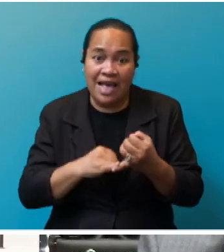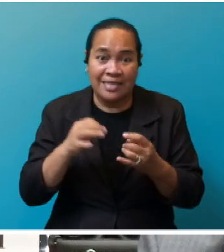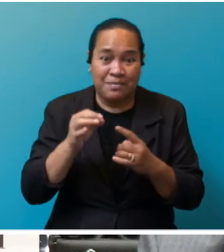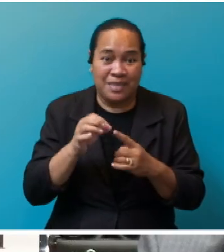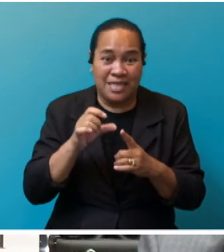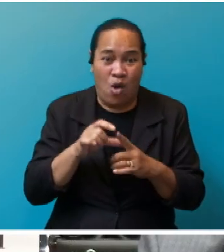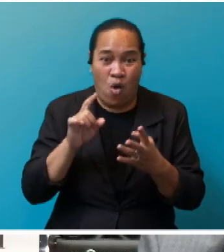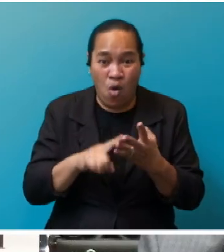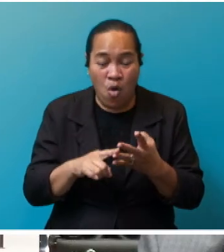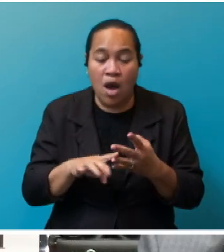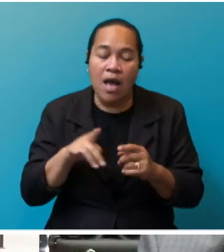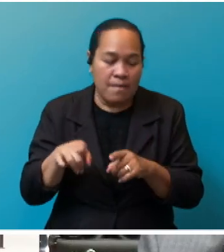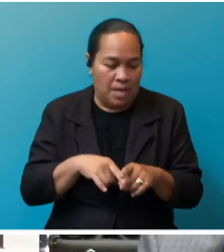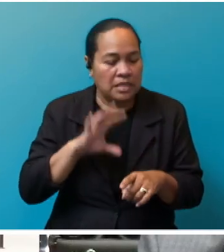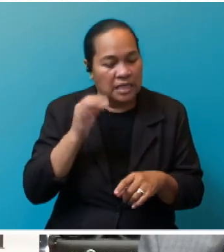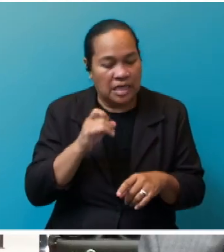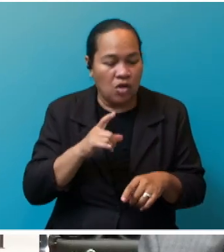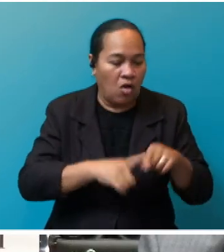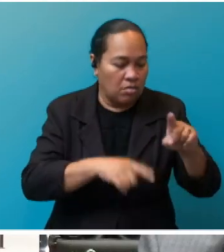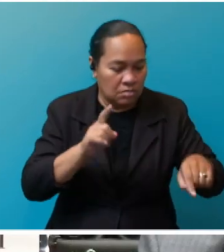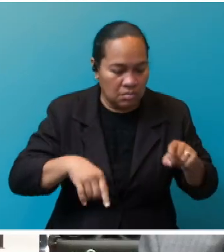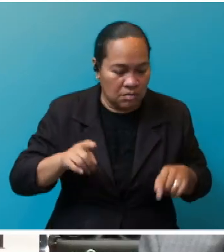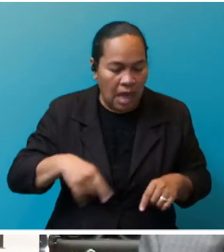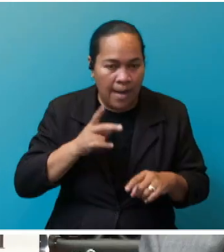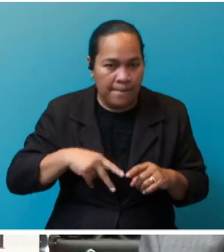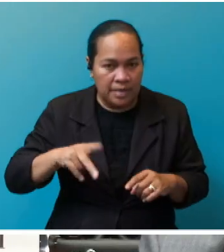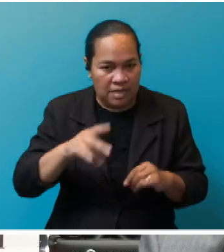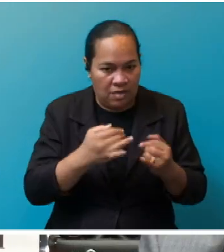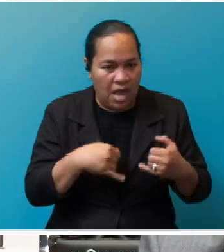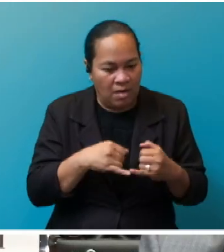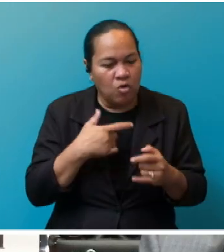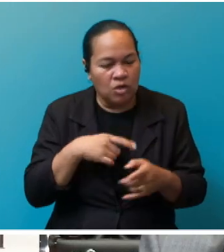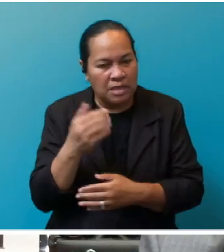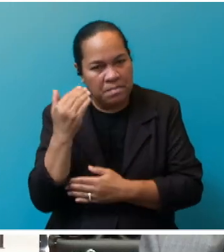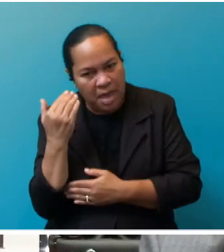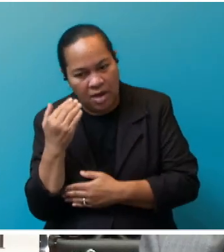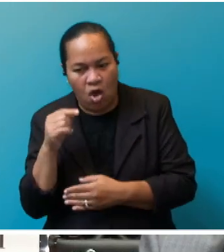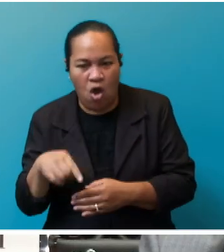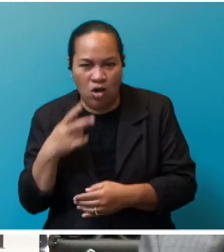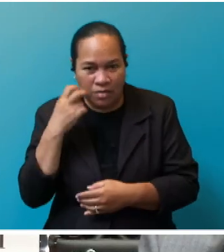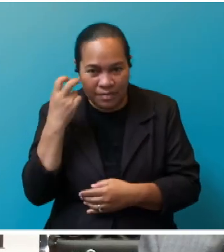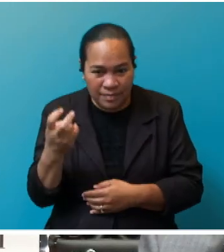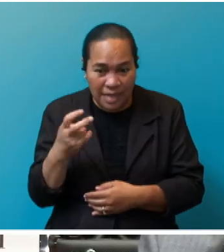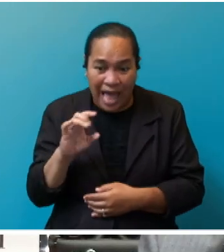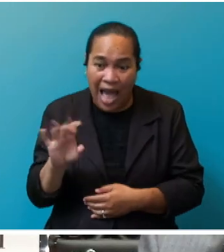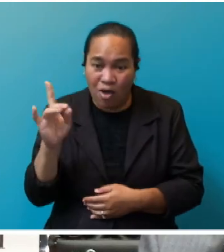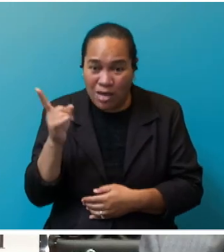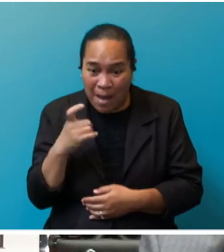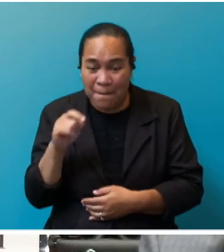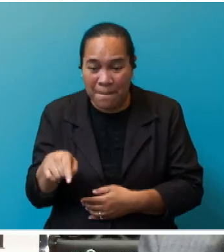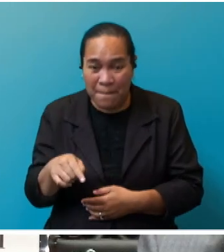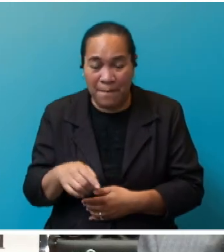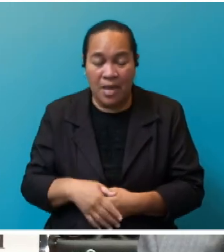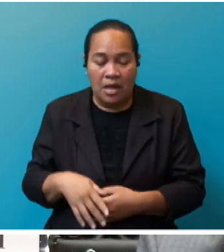the success of every Pacific nation that depends on tourism for livelihoods and dignity. The outcome of the Council carried direct relevance for